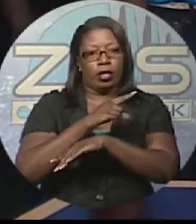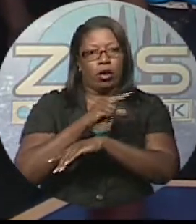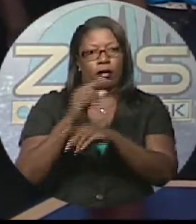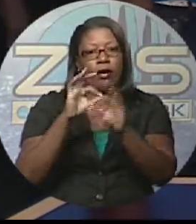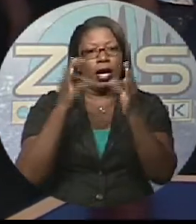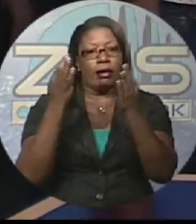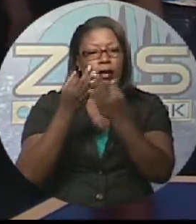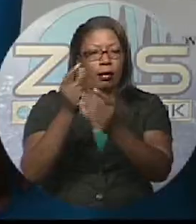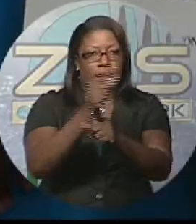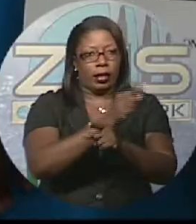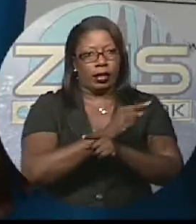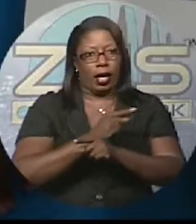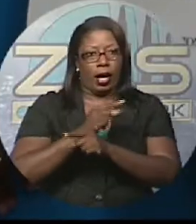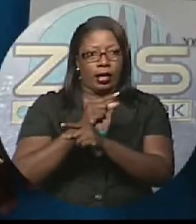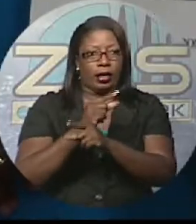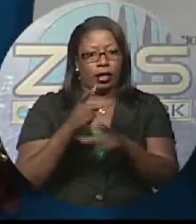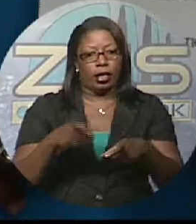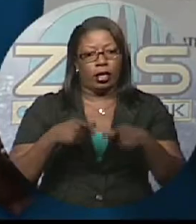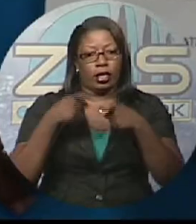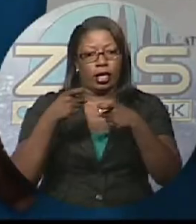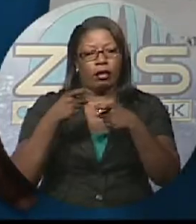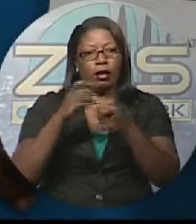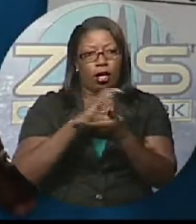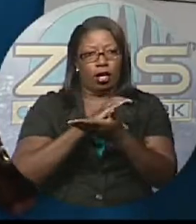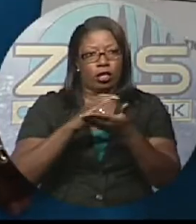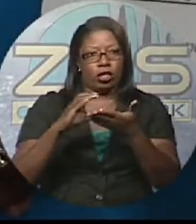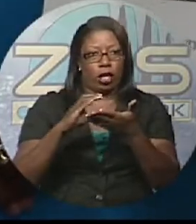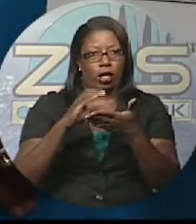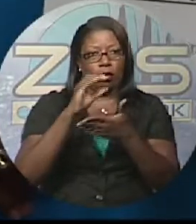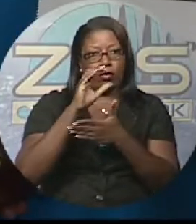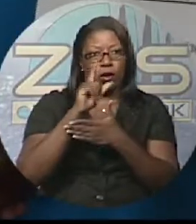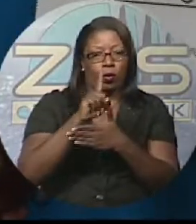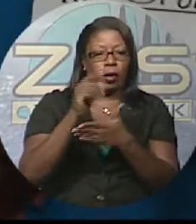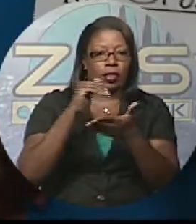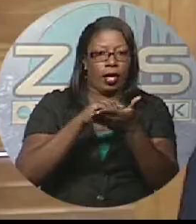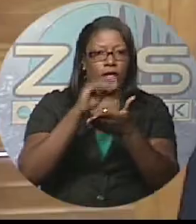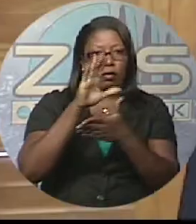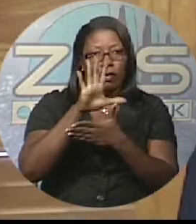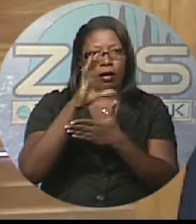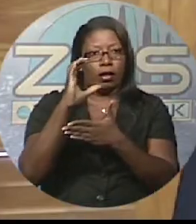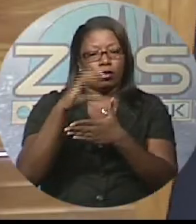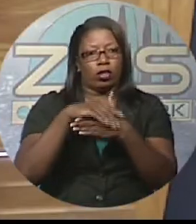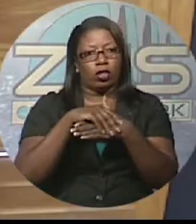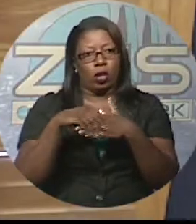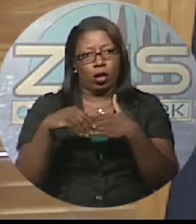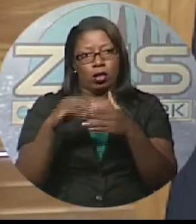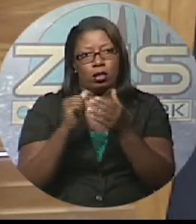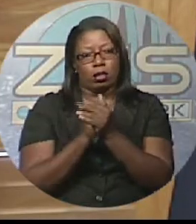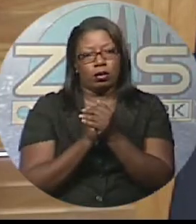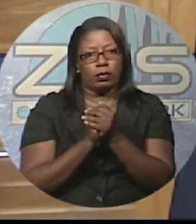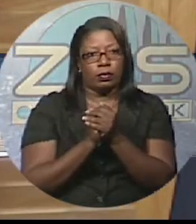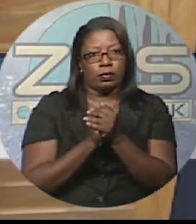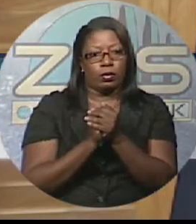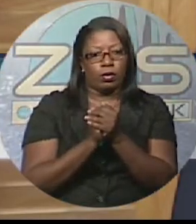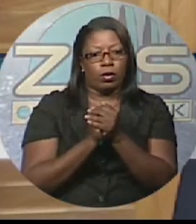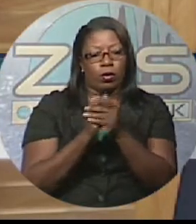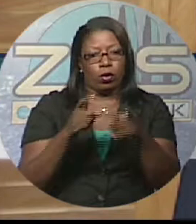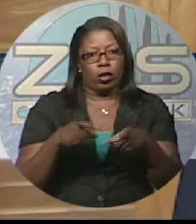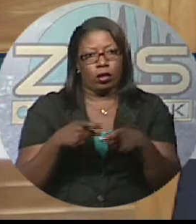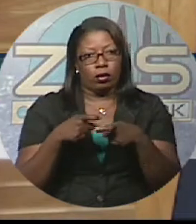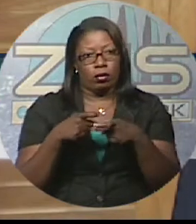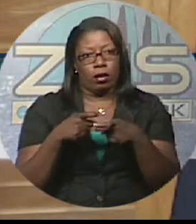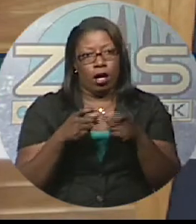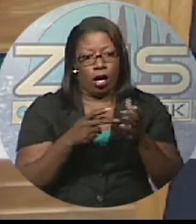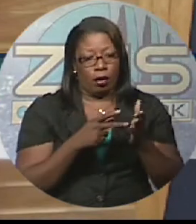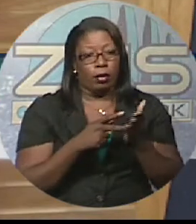support with a check in the amount of $1,500. We know that they have presented themselves well